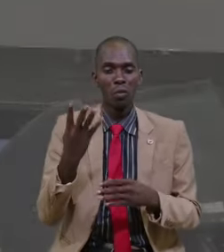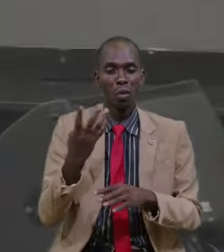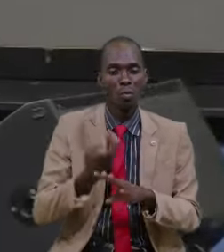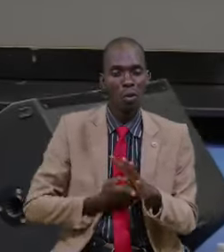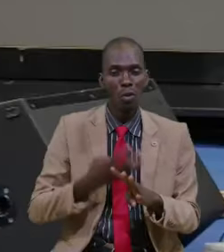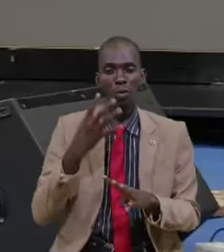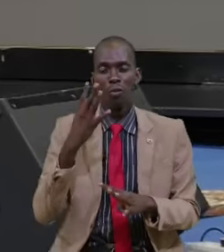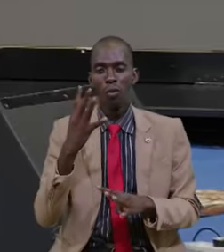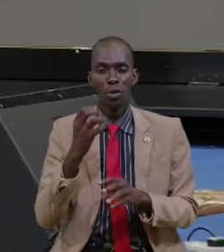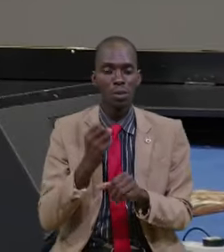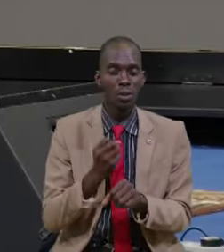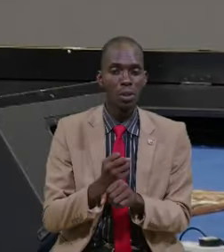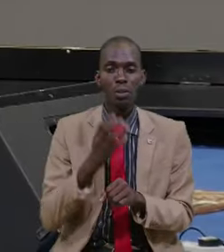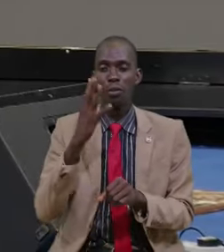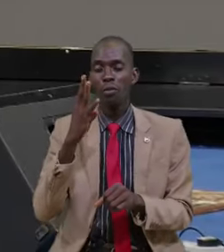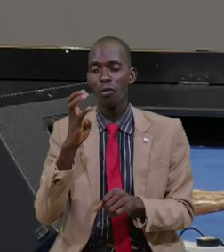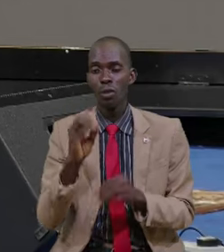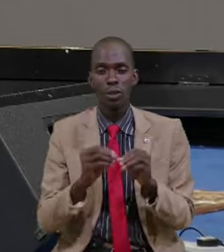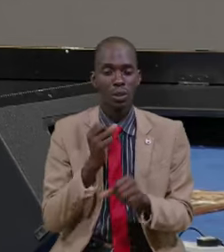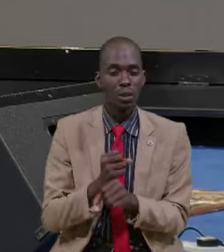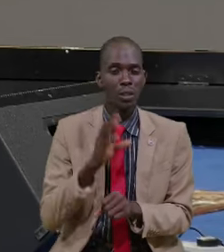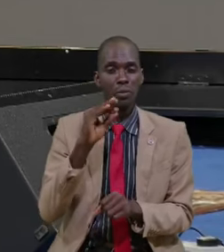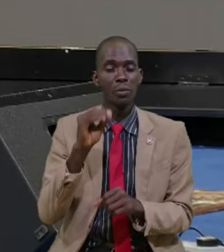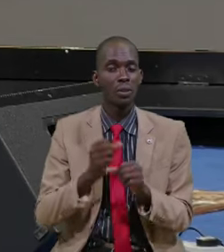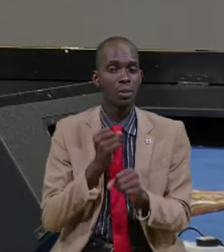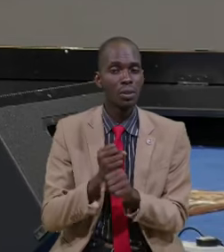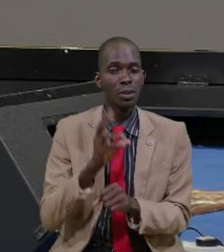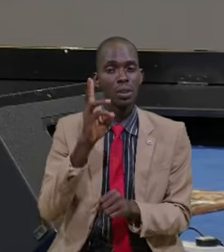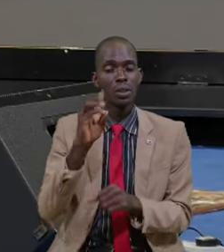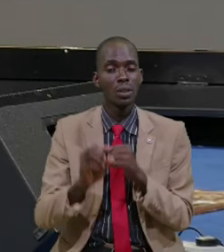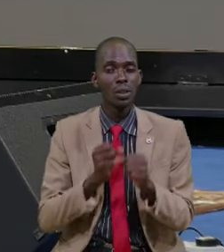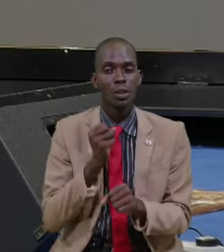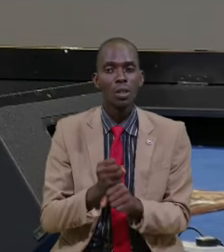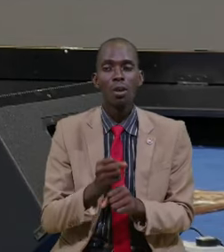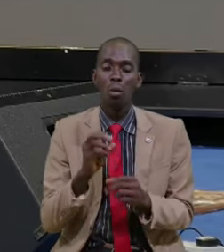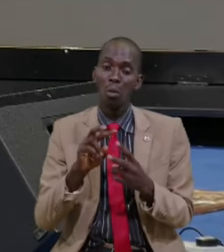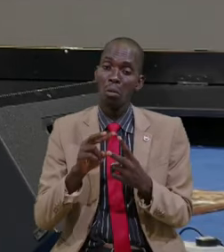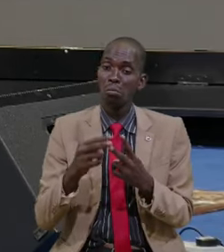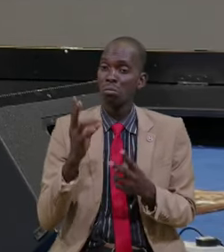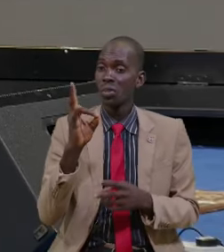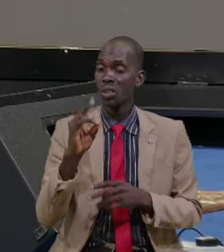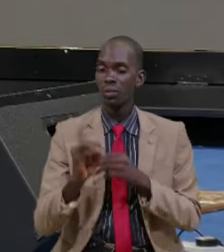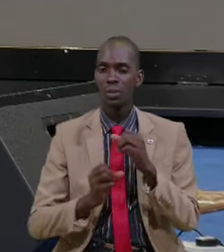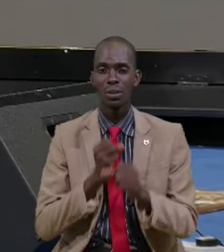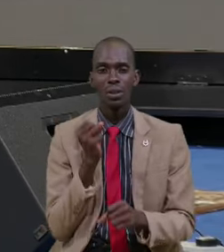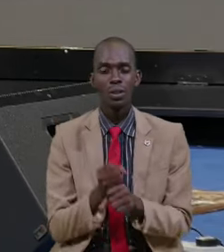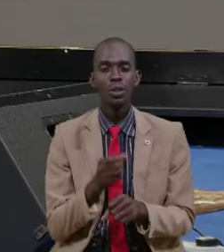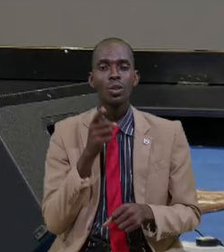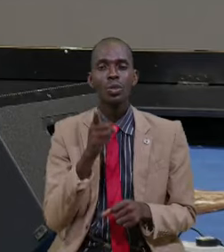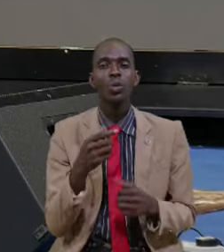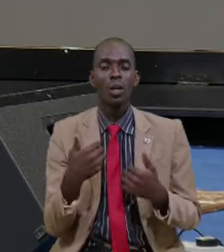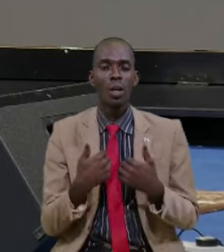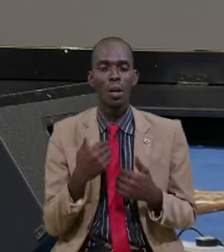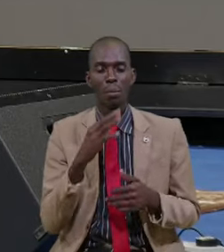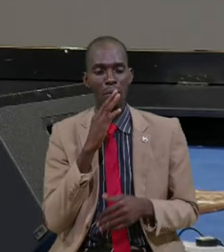years or 50 years or 60 years or 70 years, you've been there